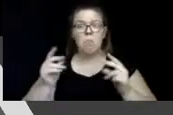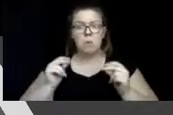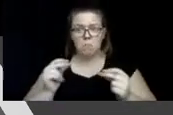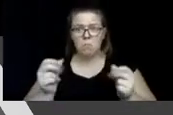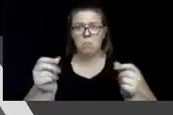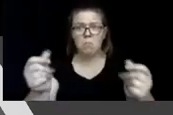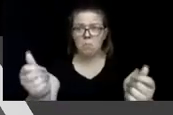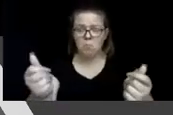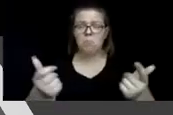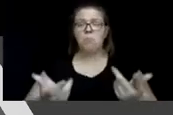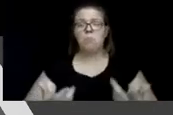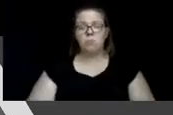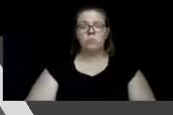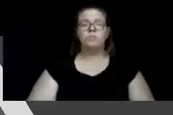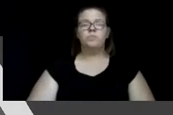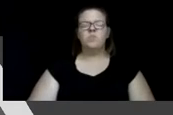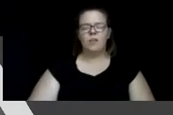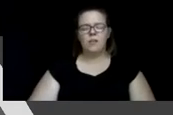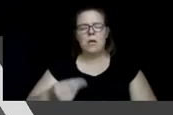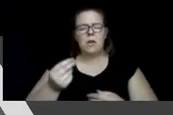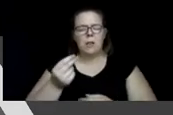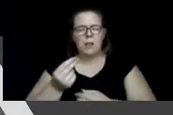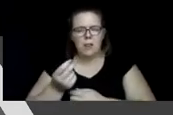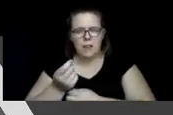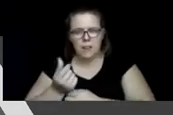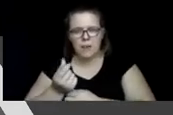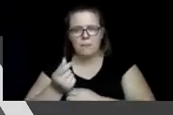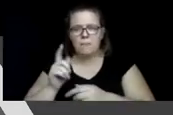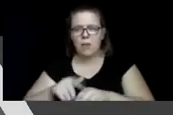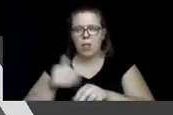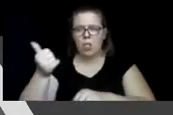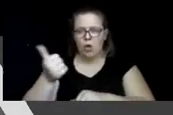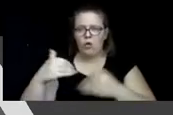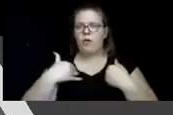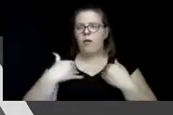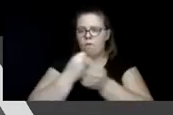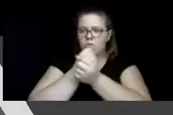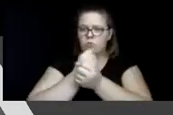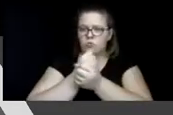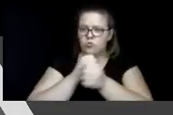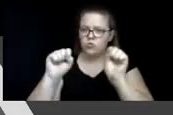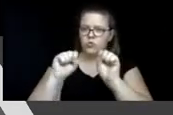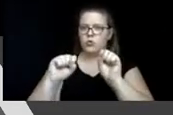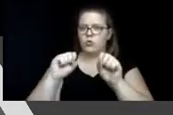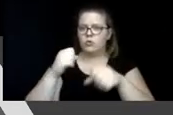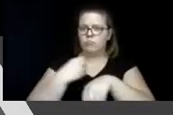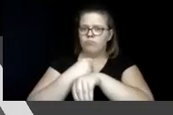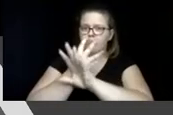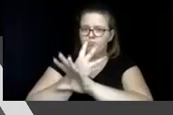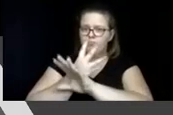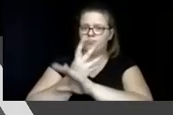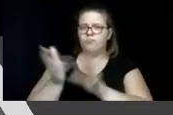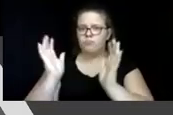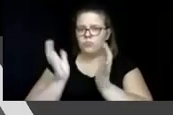days. And then it took a little bit longer to get the secure video chat set up. Here at the VA, we